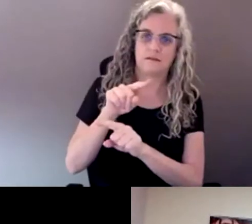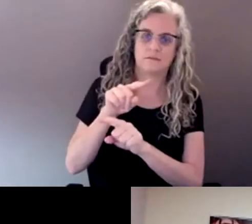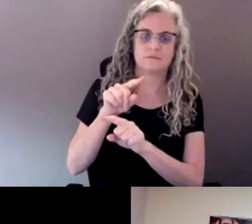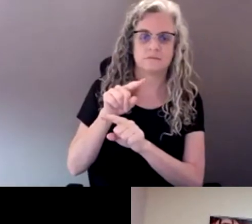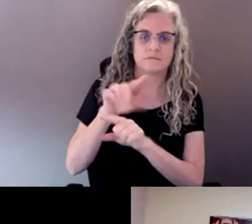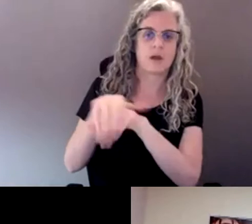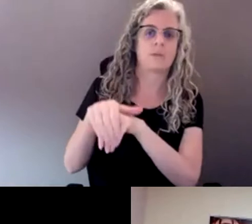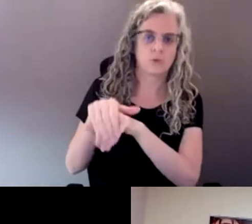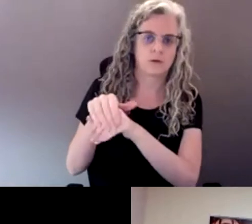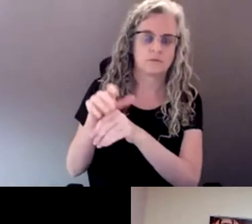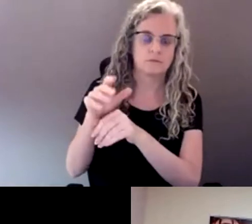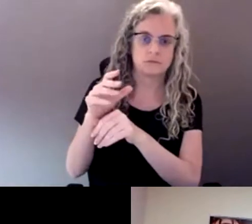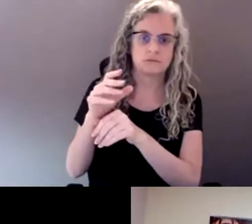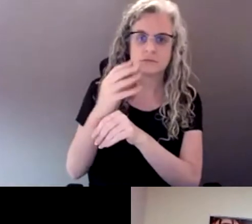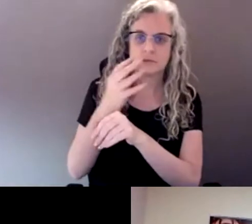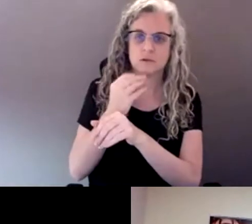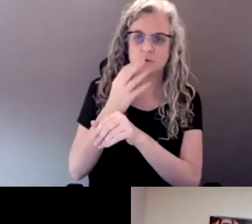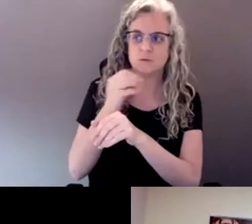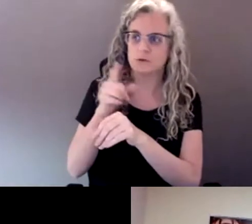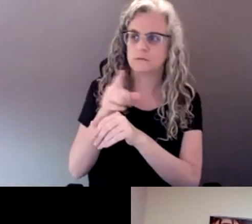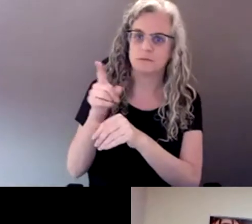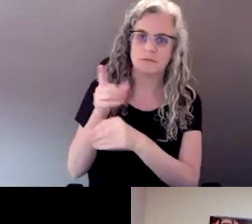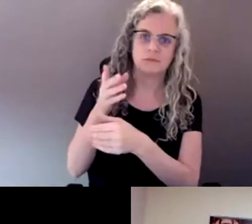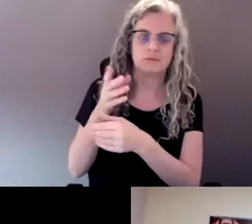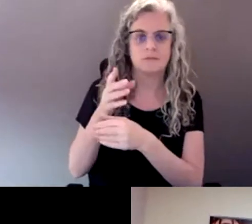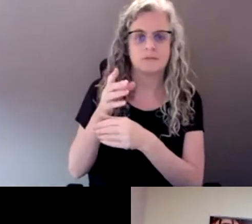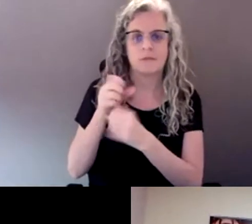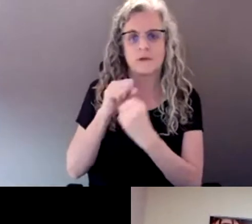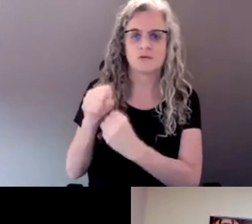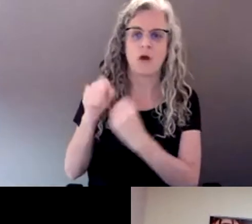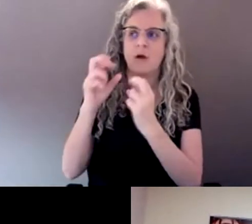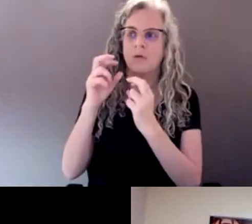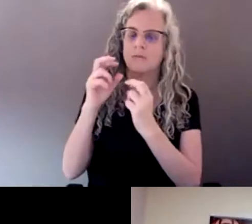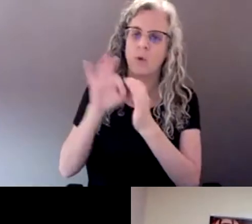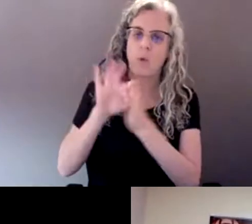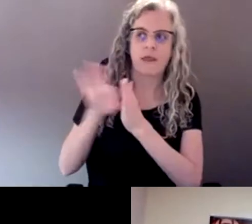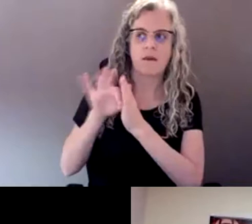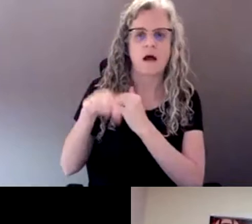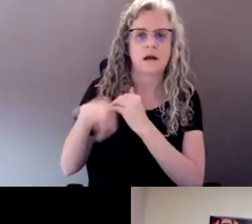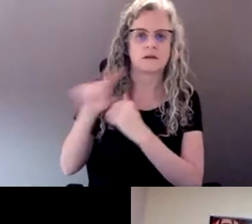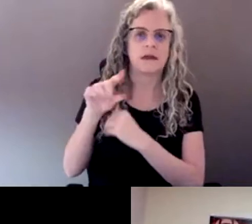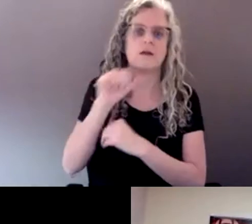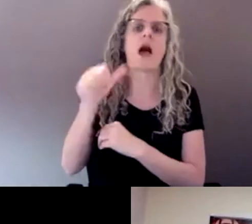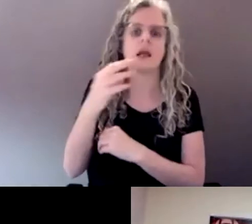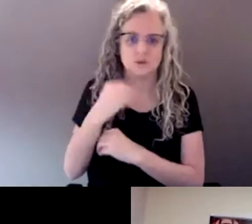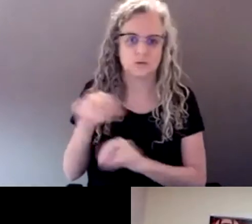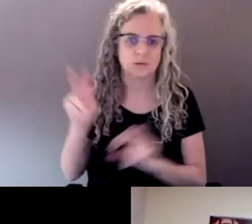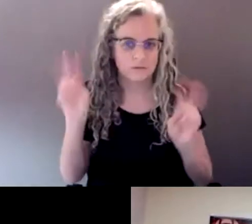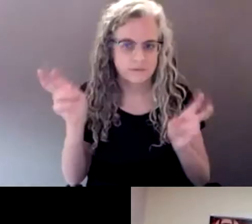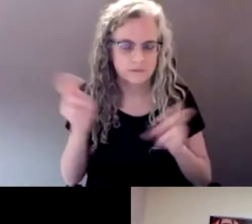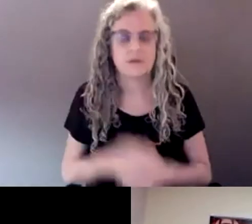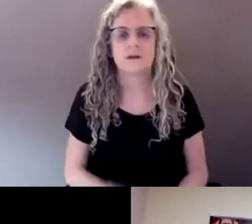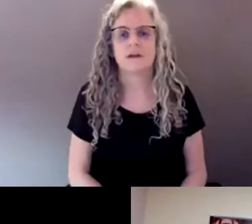the ultra-Orthodox in this case. So that kind of struggle over the proper lineage